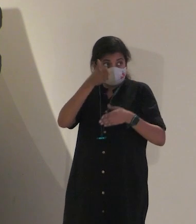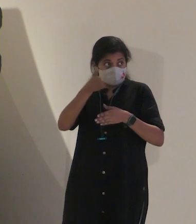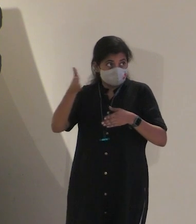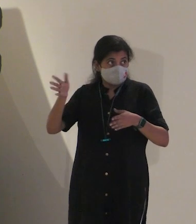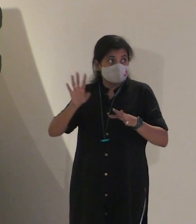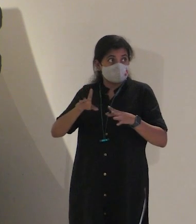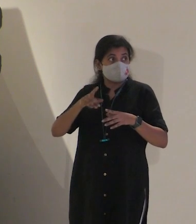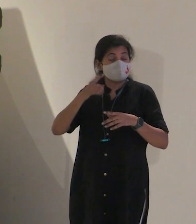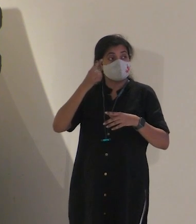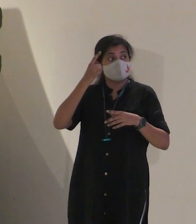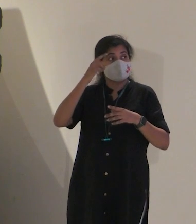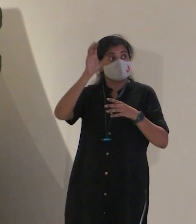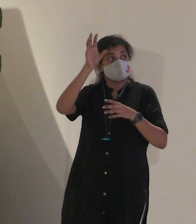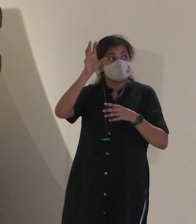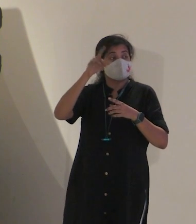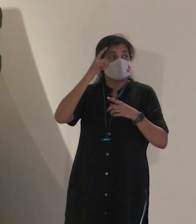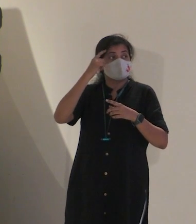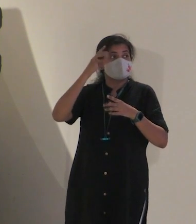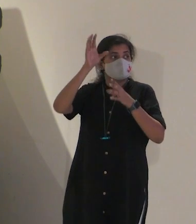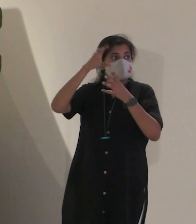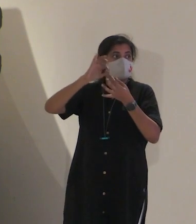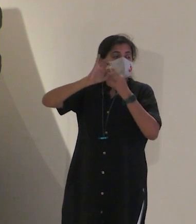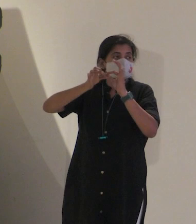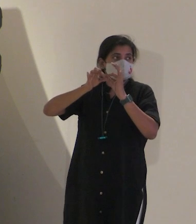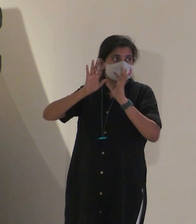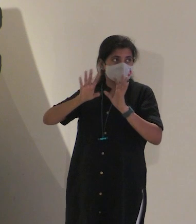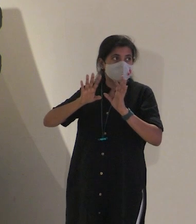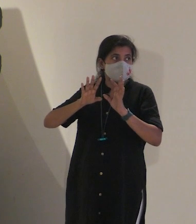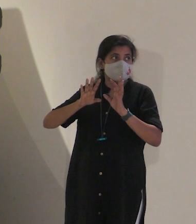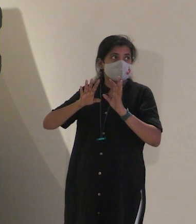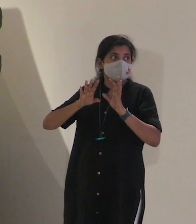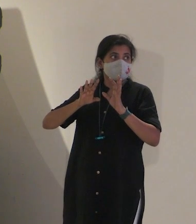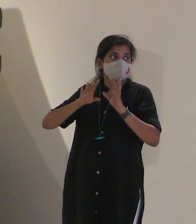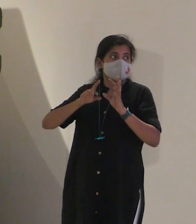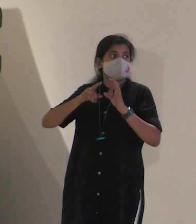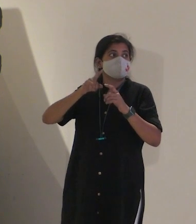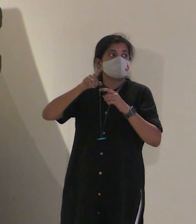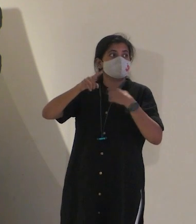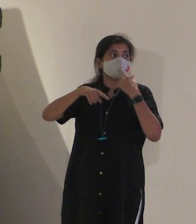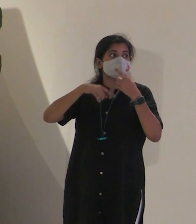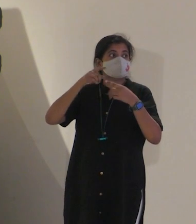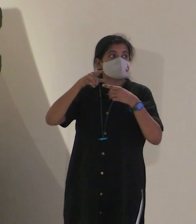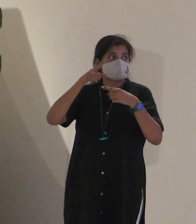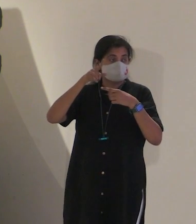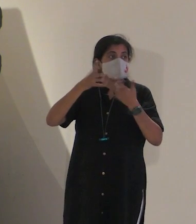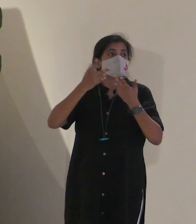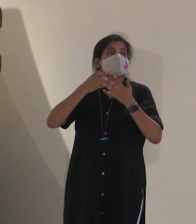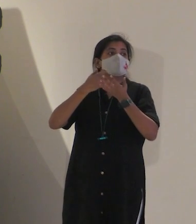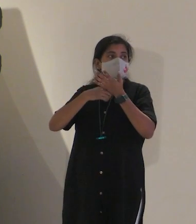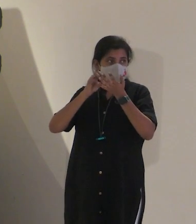head is fixed on the torso of a Roman gladiator with a